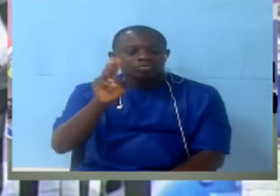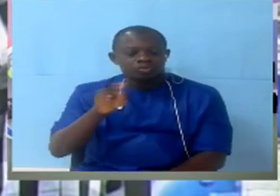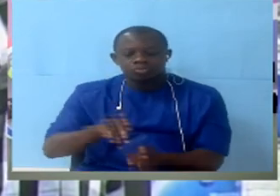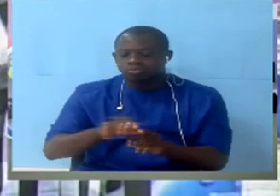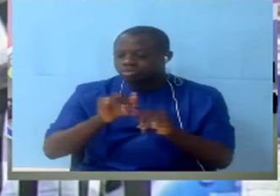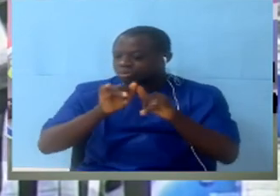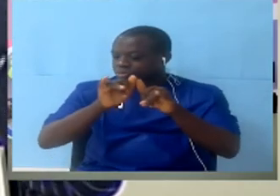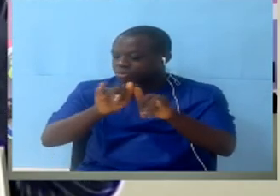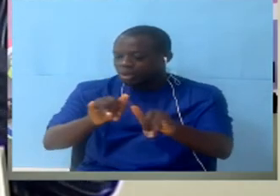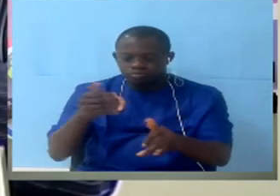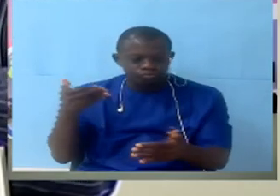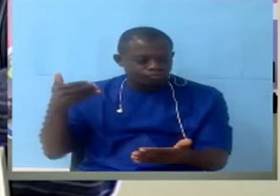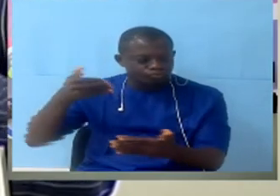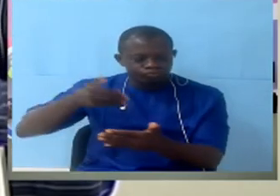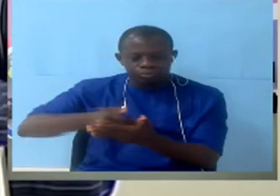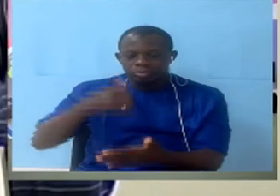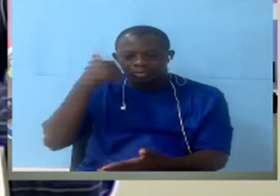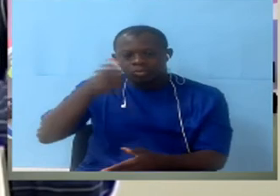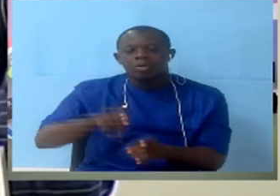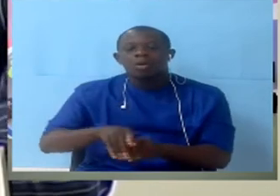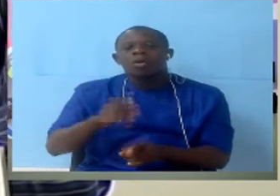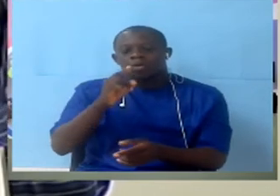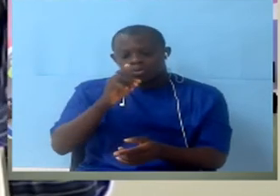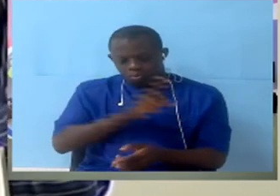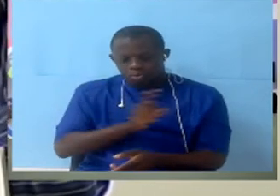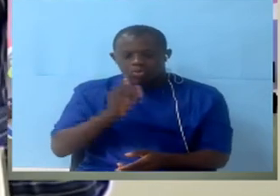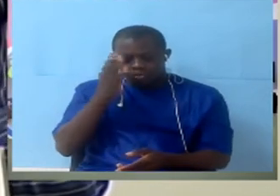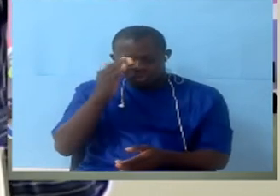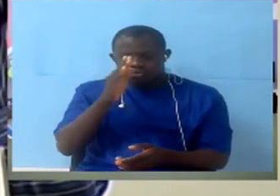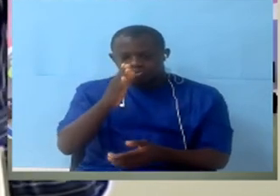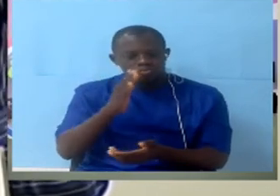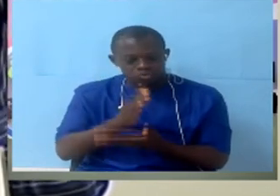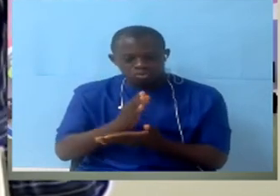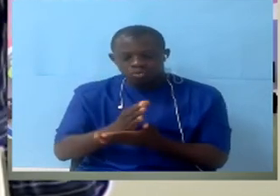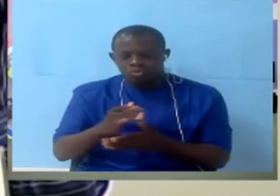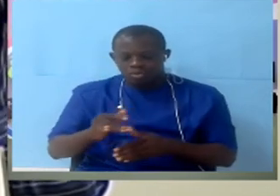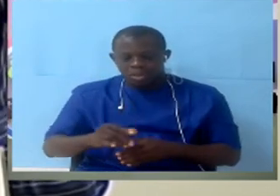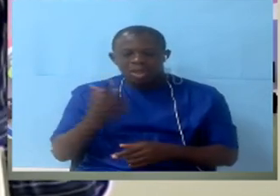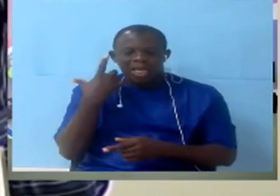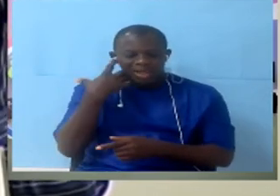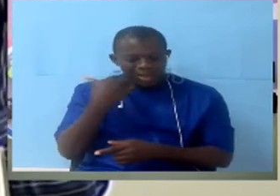We know you are passionate about your